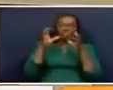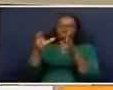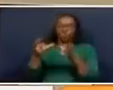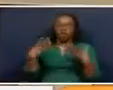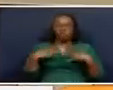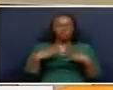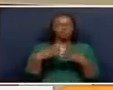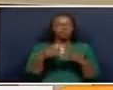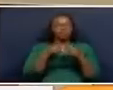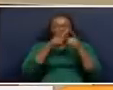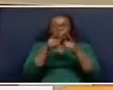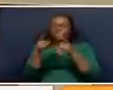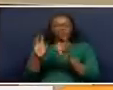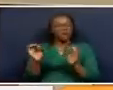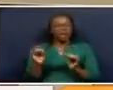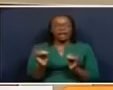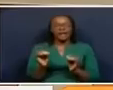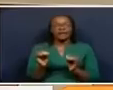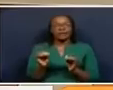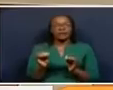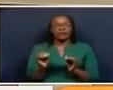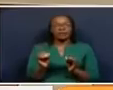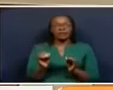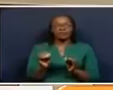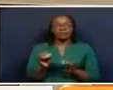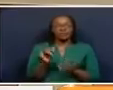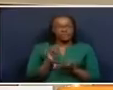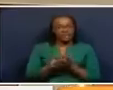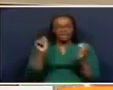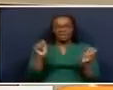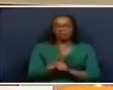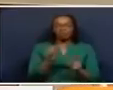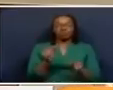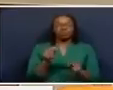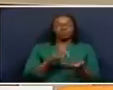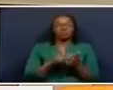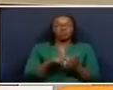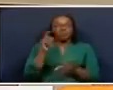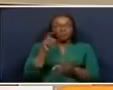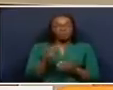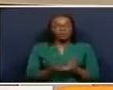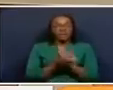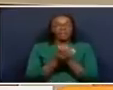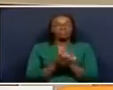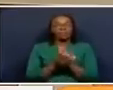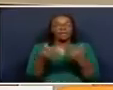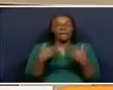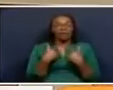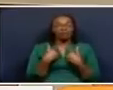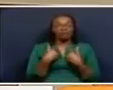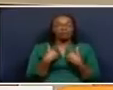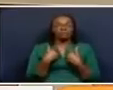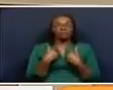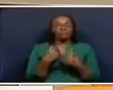things that they are not required to substantiate. That cannot be allowed. So the rules also need to help a sober debate, not one that allows